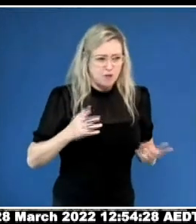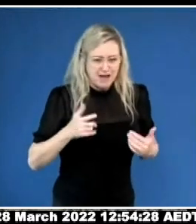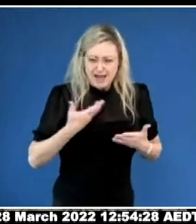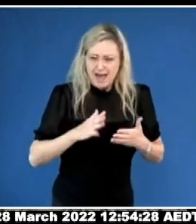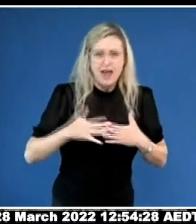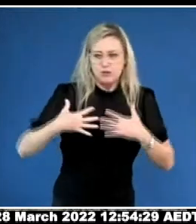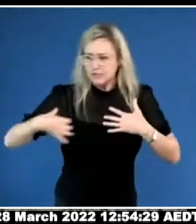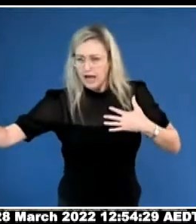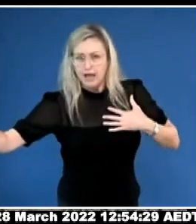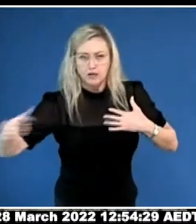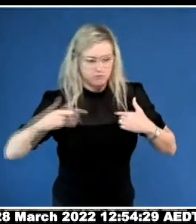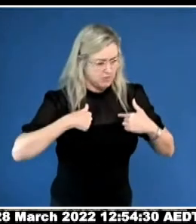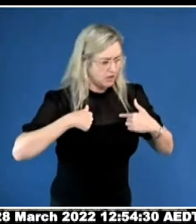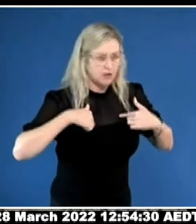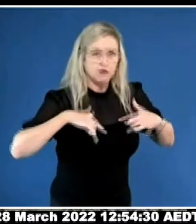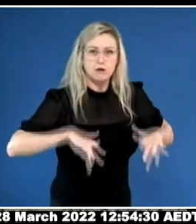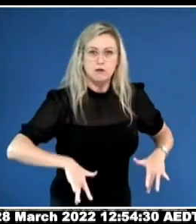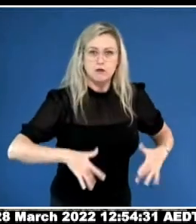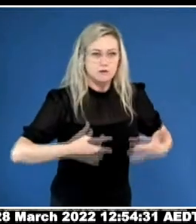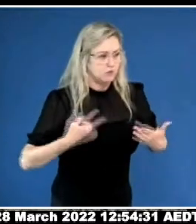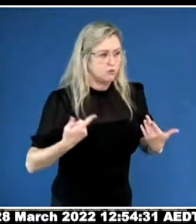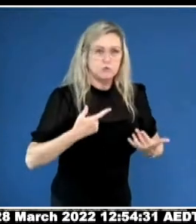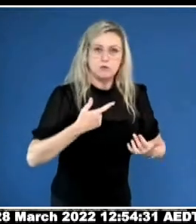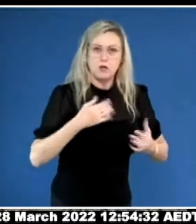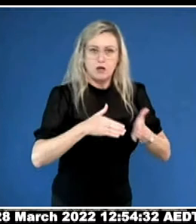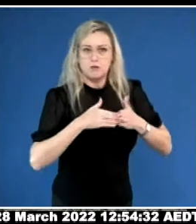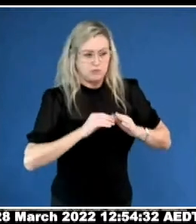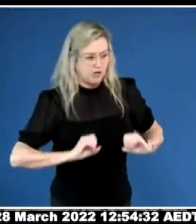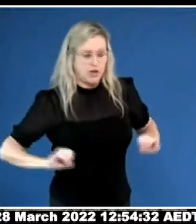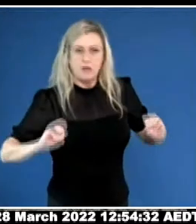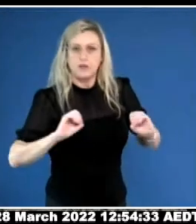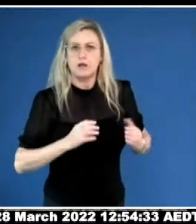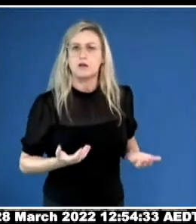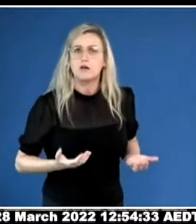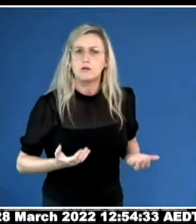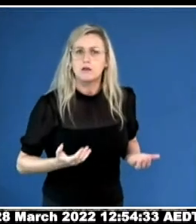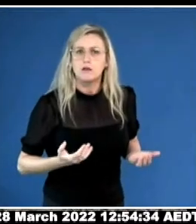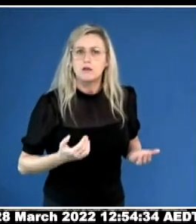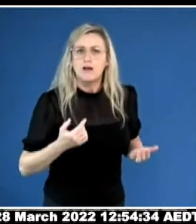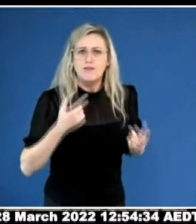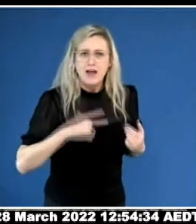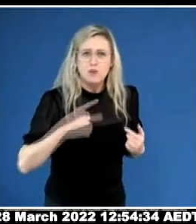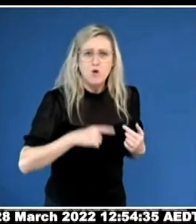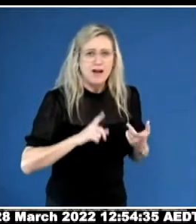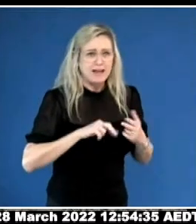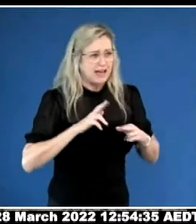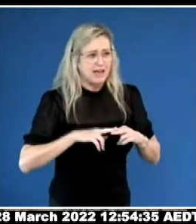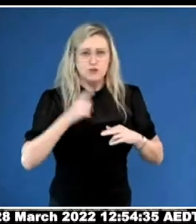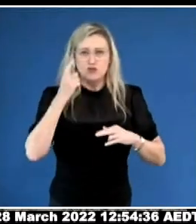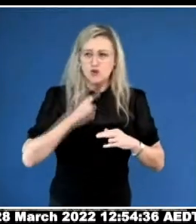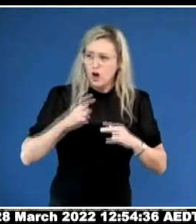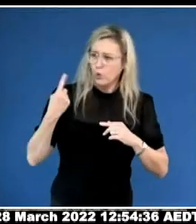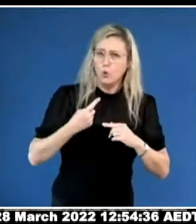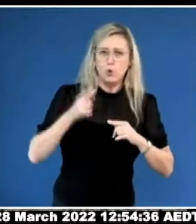relationships, we don't go back because we want to. We go back because we have no other choice. Mm. Once they took that reliance on him away, I was